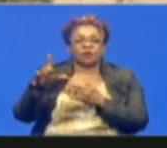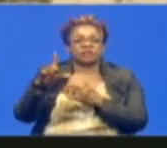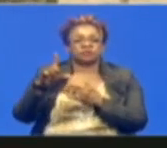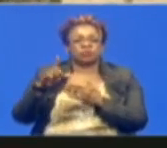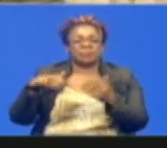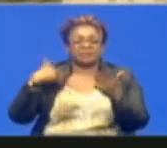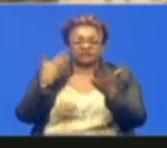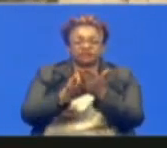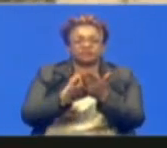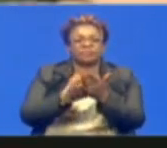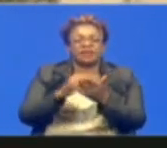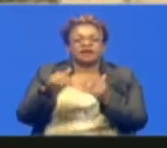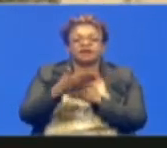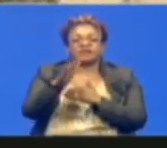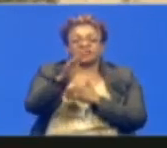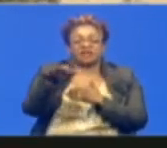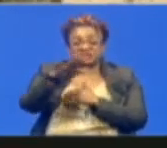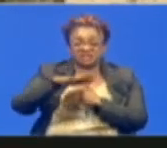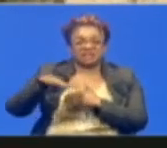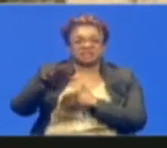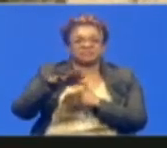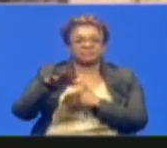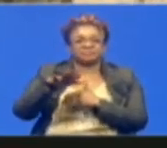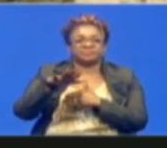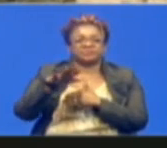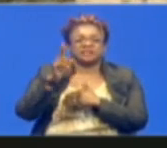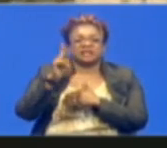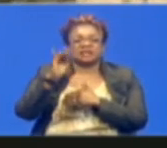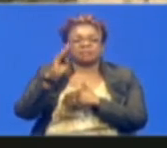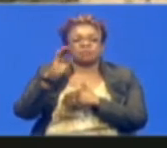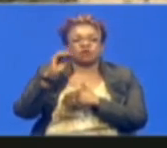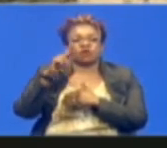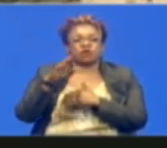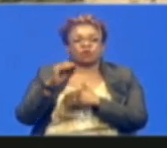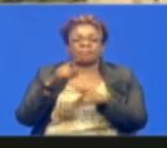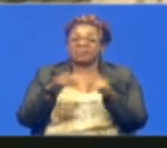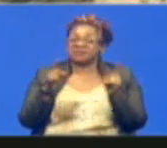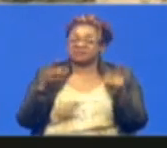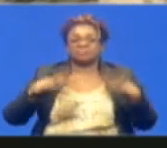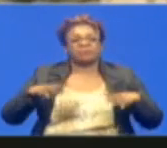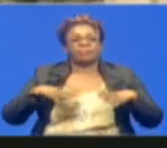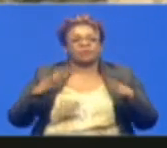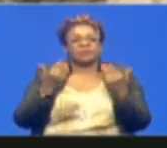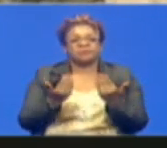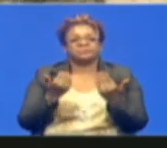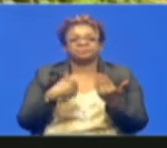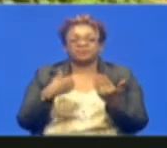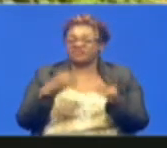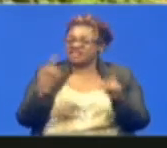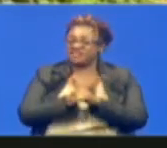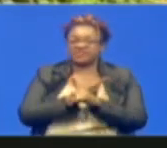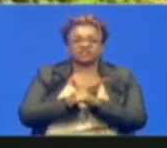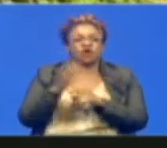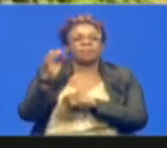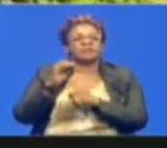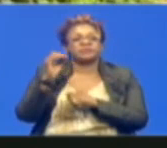the river surrounding this particular area in Kiboko. But residents are of a different opinion. Tulikuwa